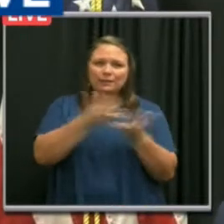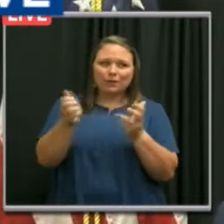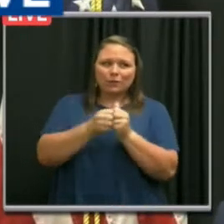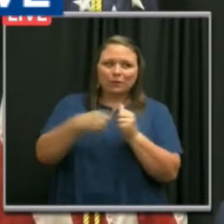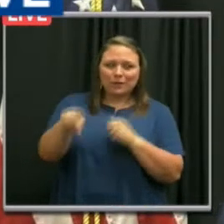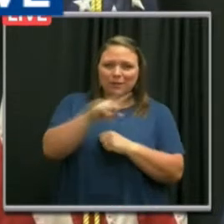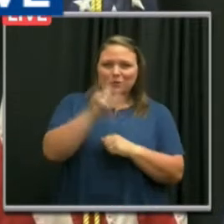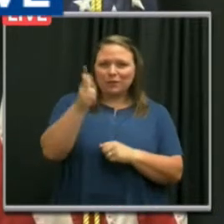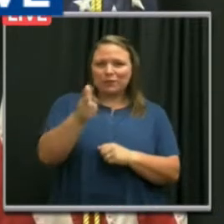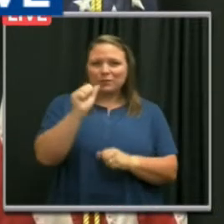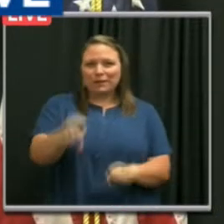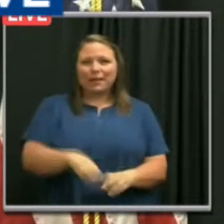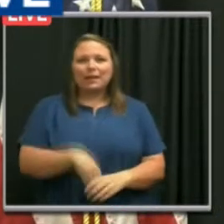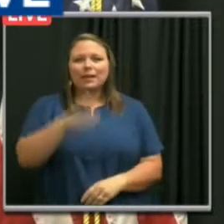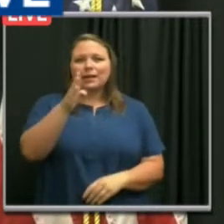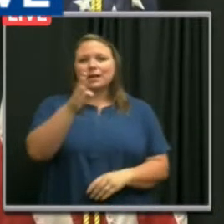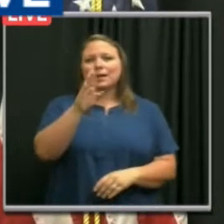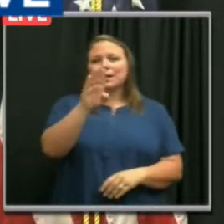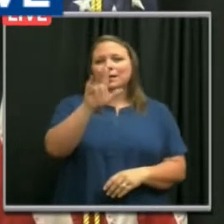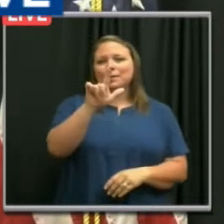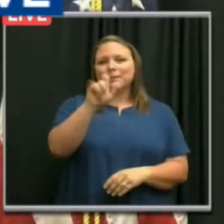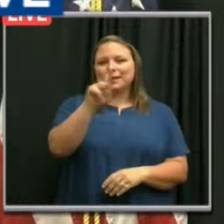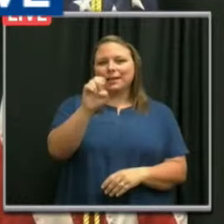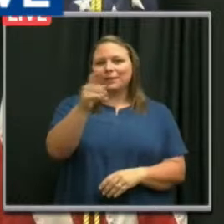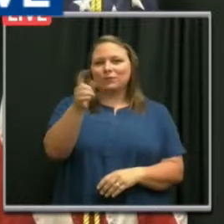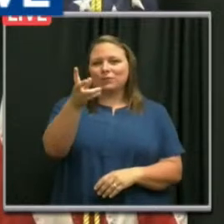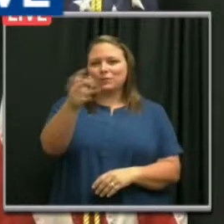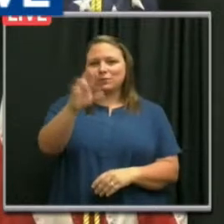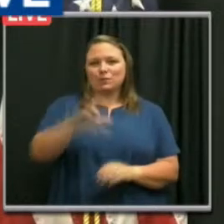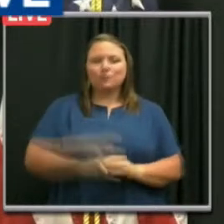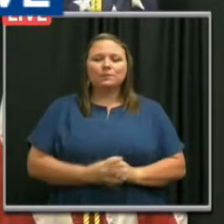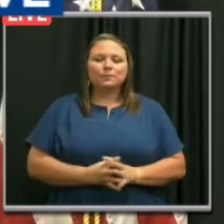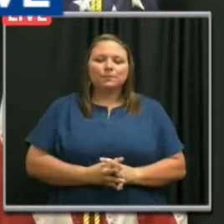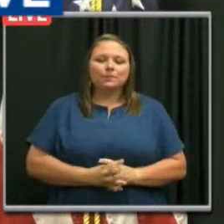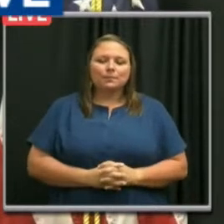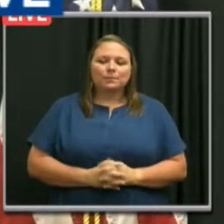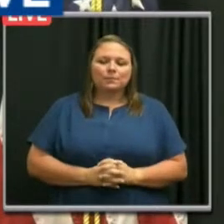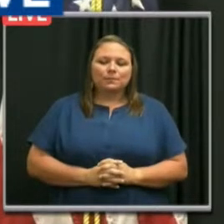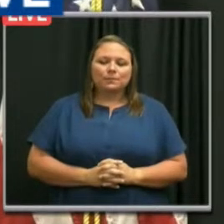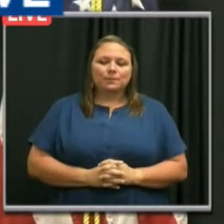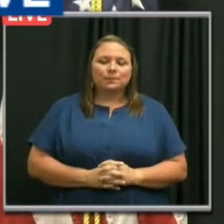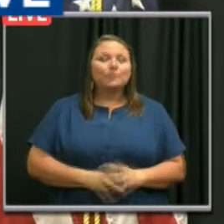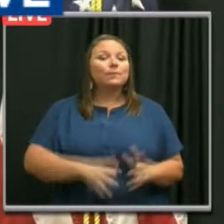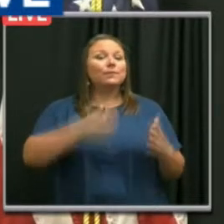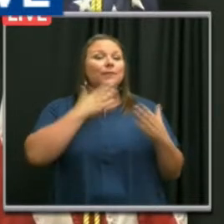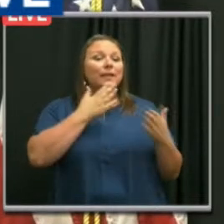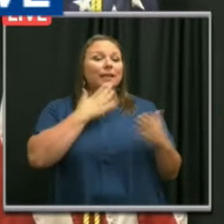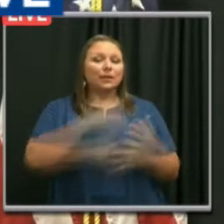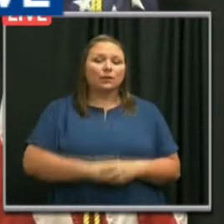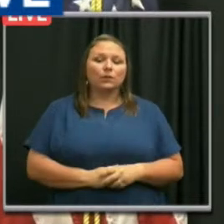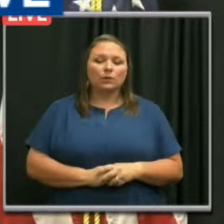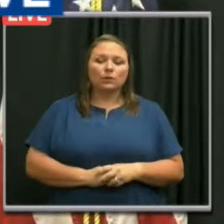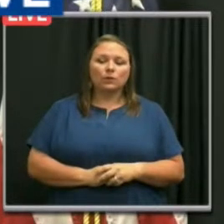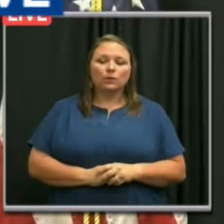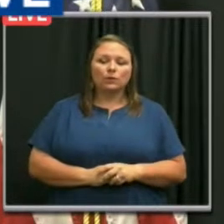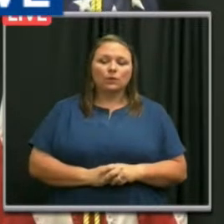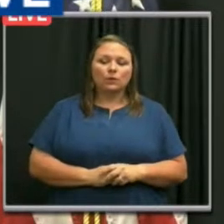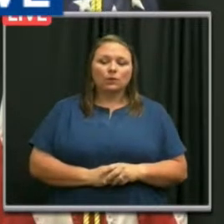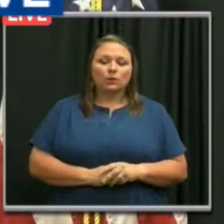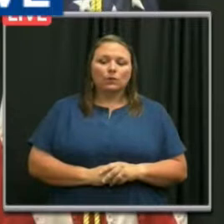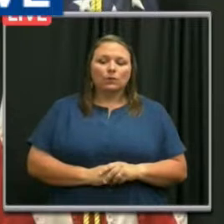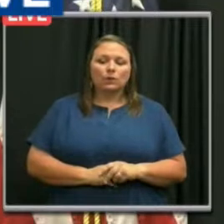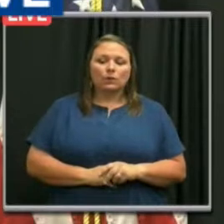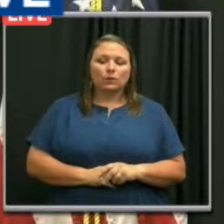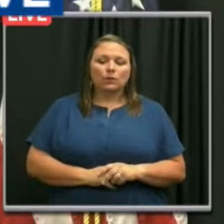air. Blake Farmer at WPLN. Blake. Yeah, thank you. I just wanted to get a little bit